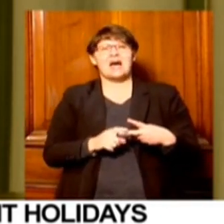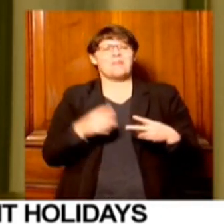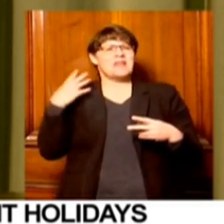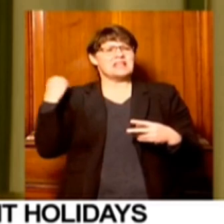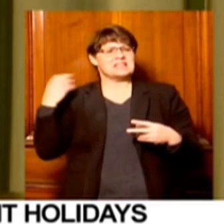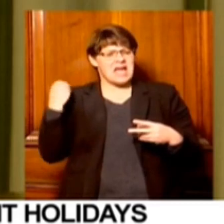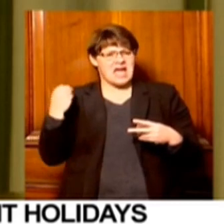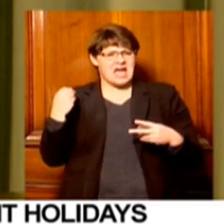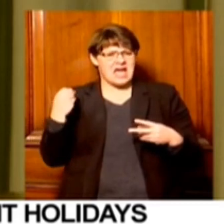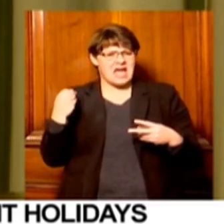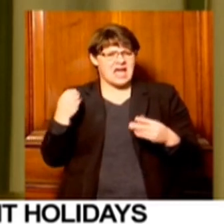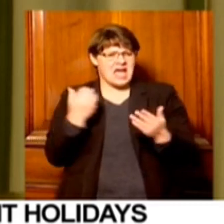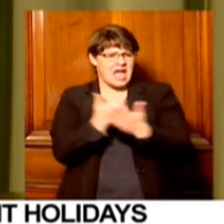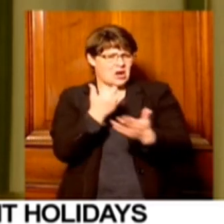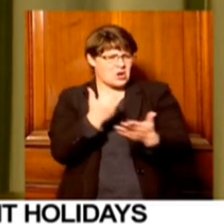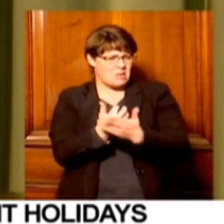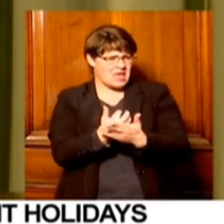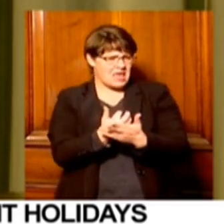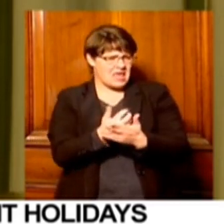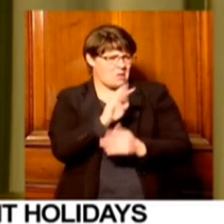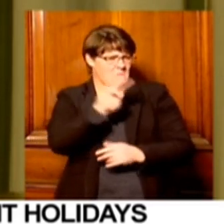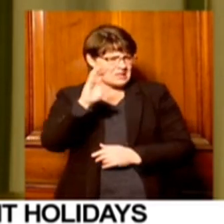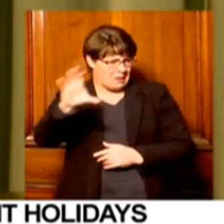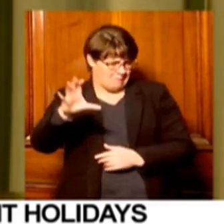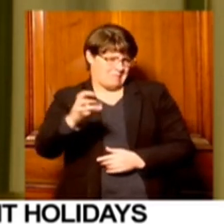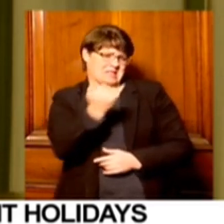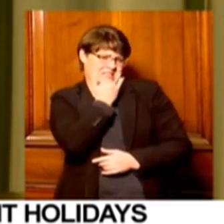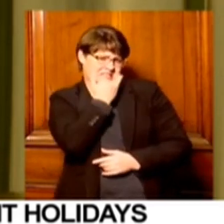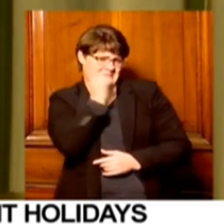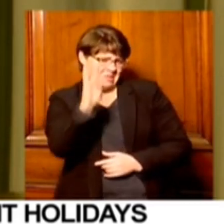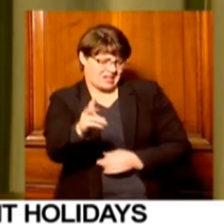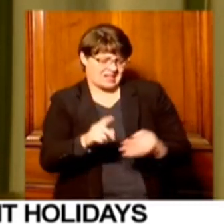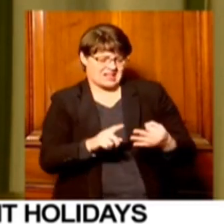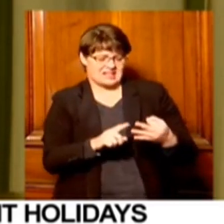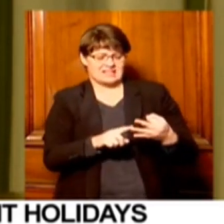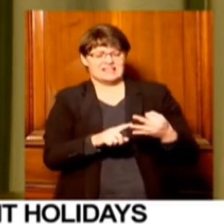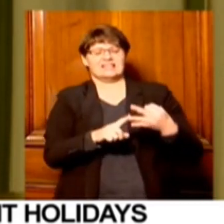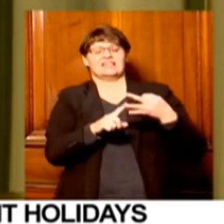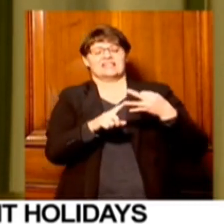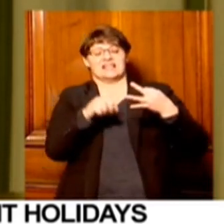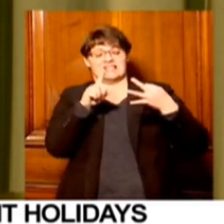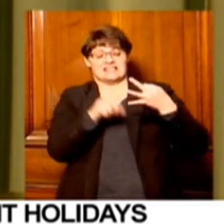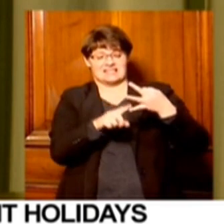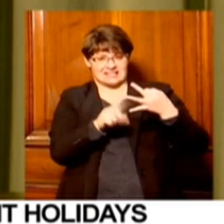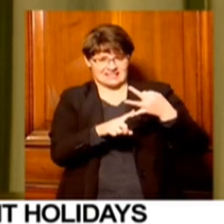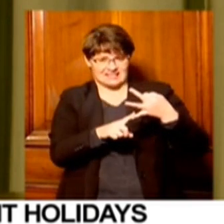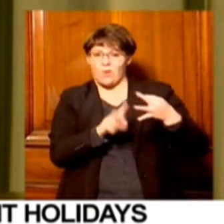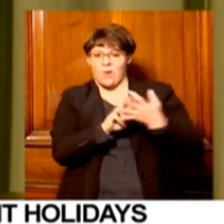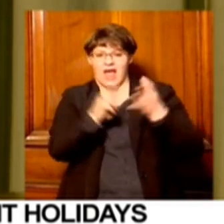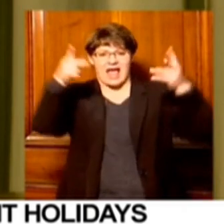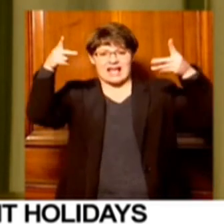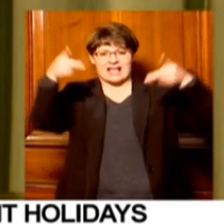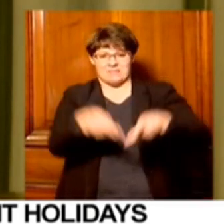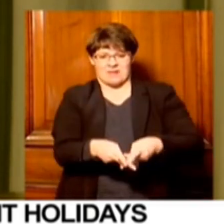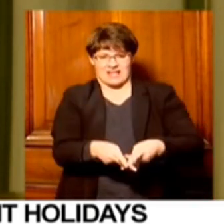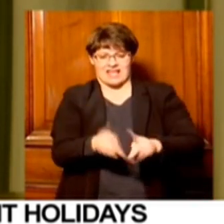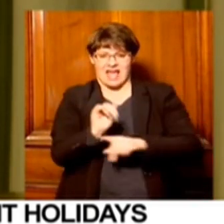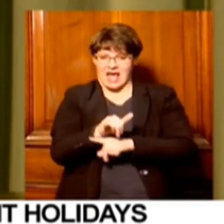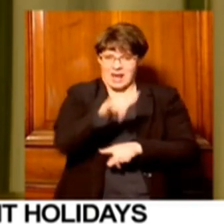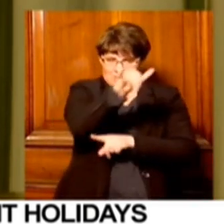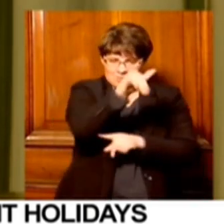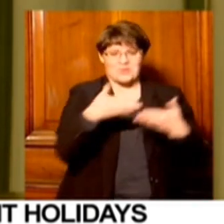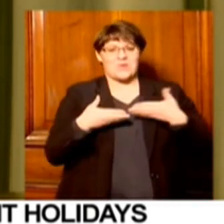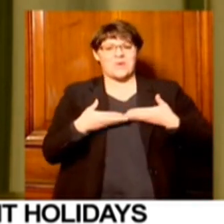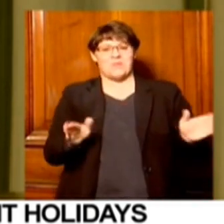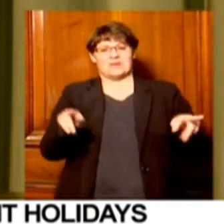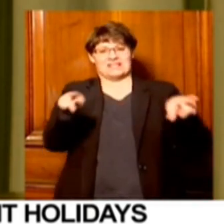Development in the Western Cape will also be happy. George Airport will be open, and Kimberley Airport will also